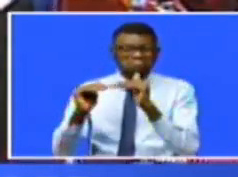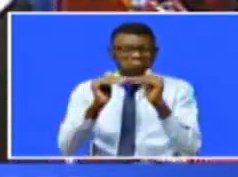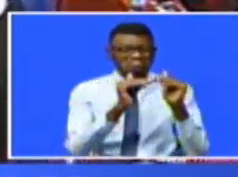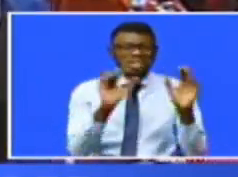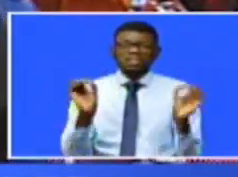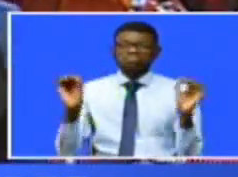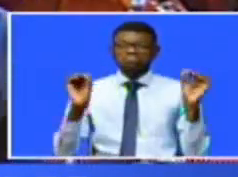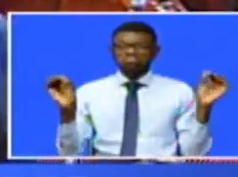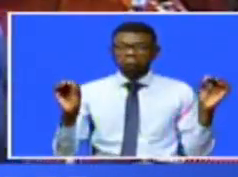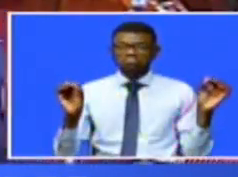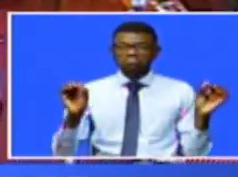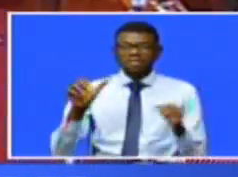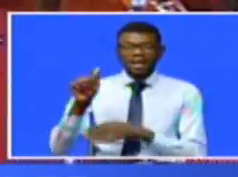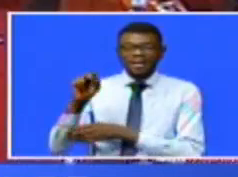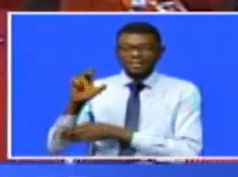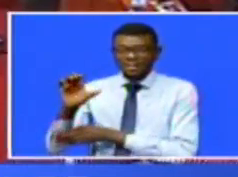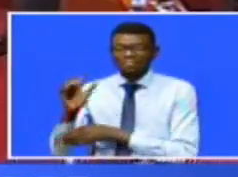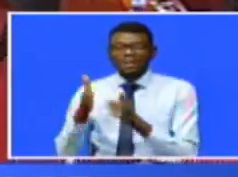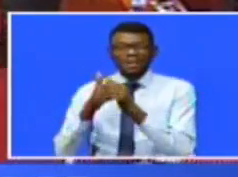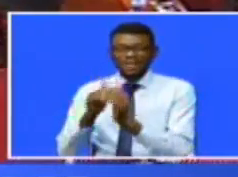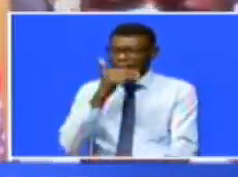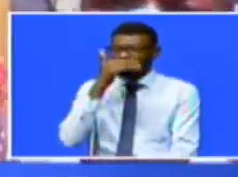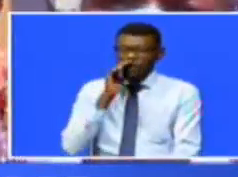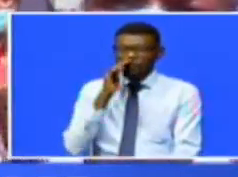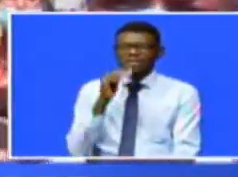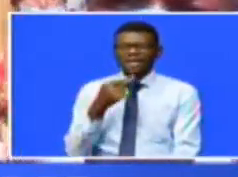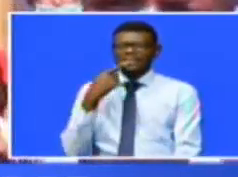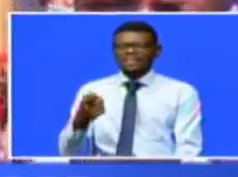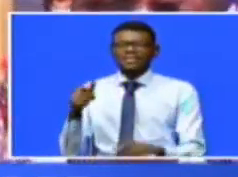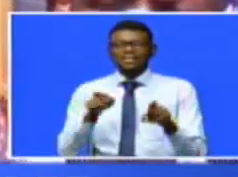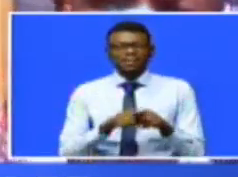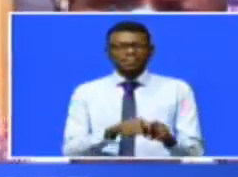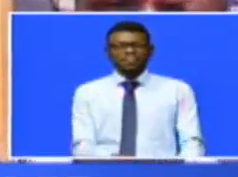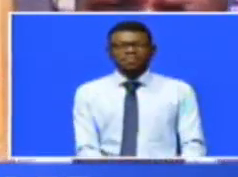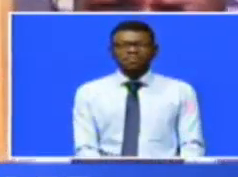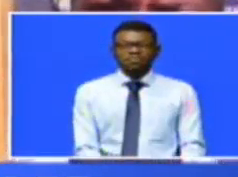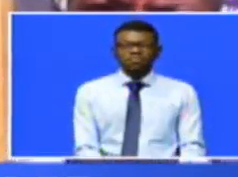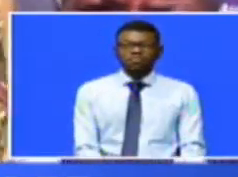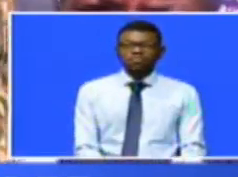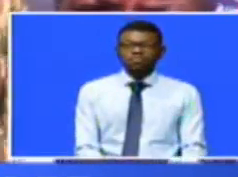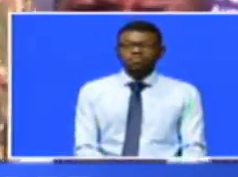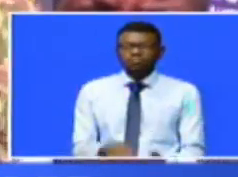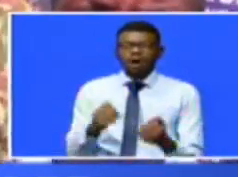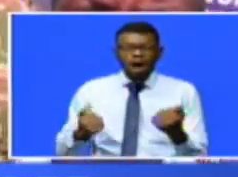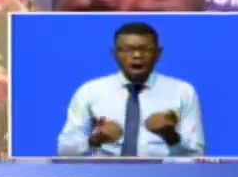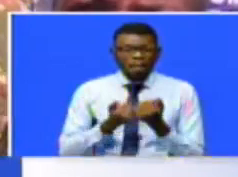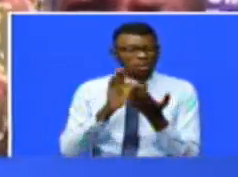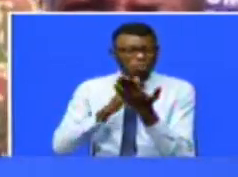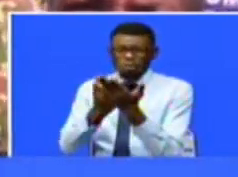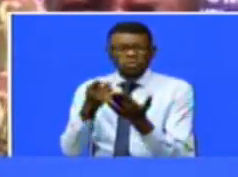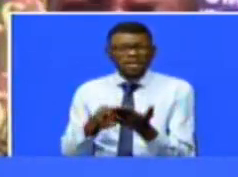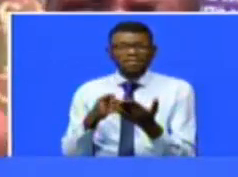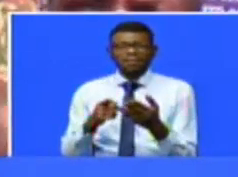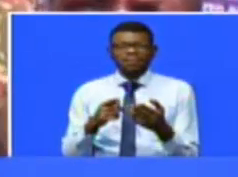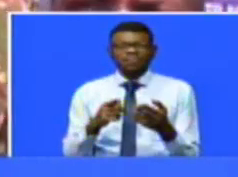is an issue that ANC leader Musalia Mudavadi is wading through. If for any reason that proposal will be defeated,